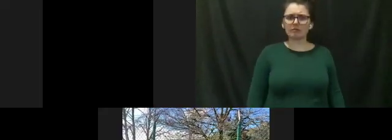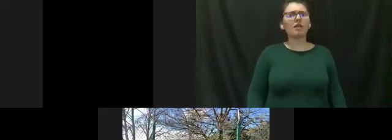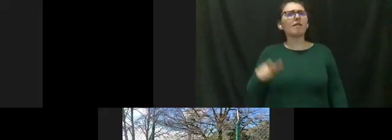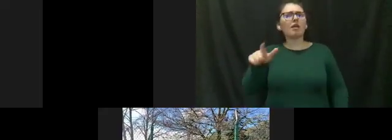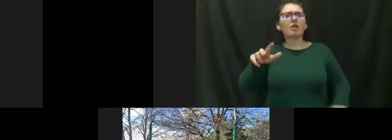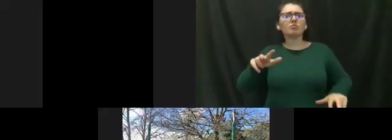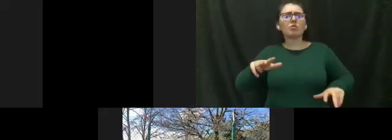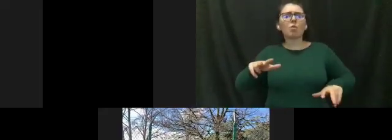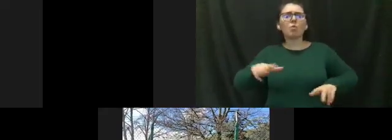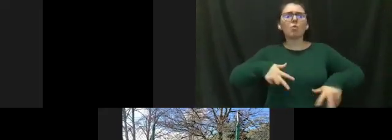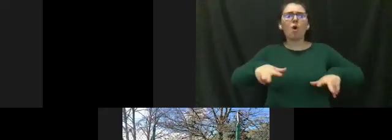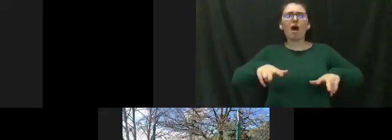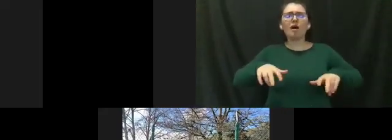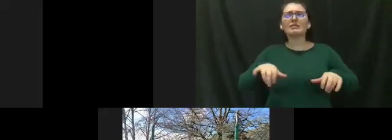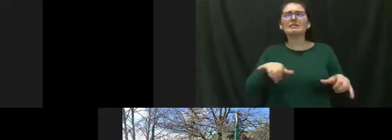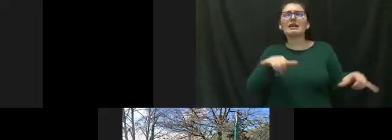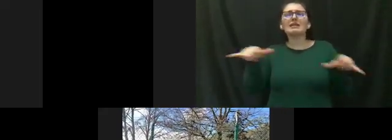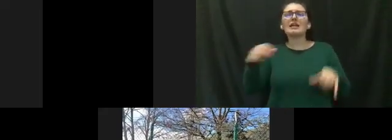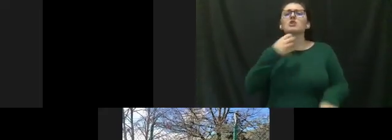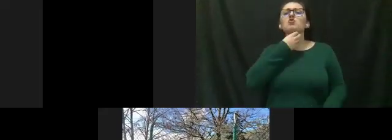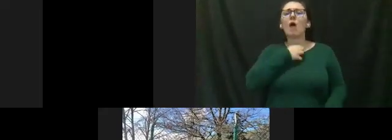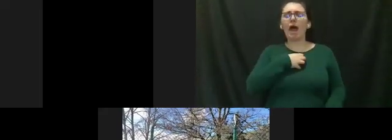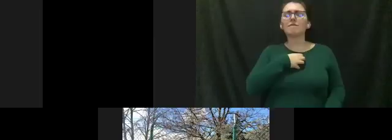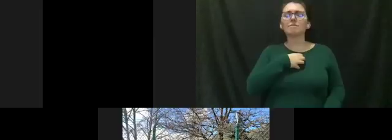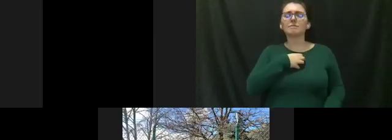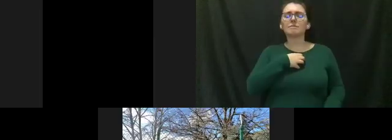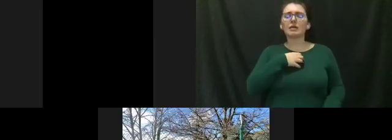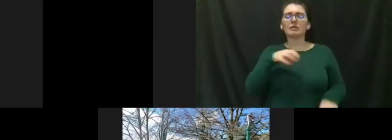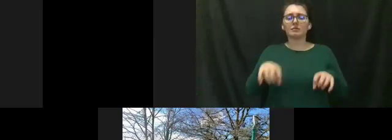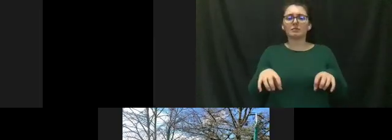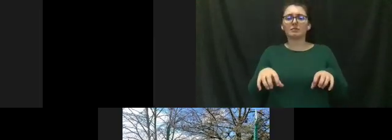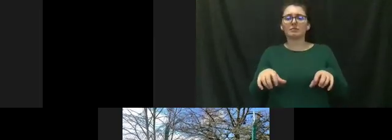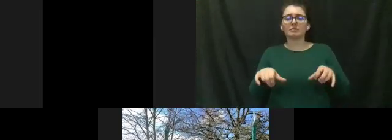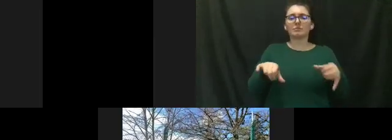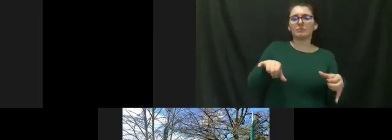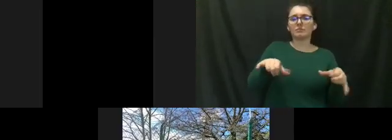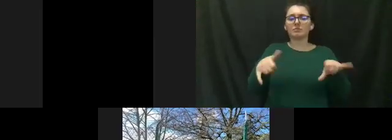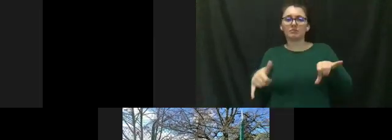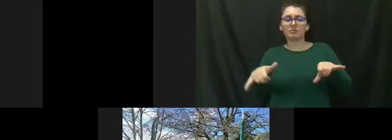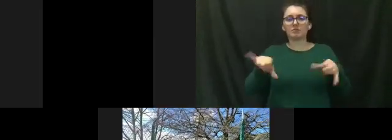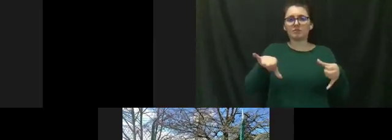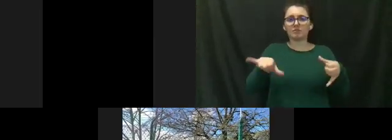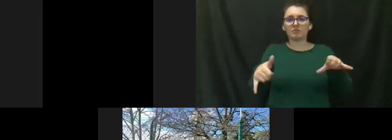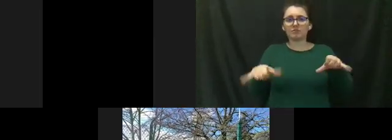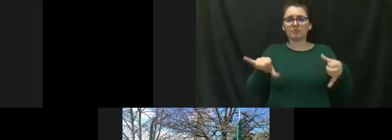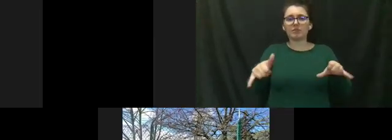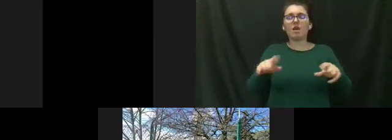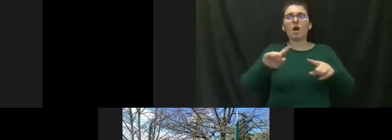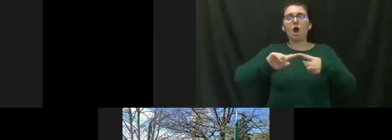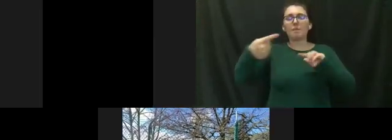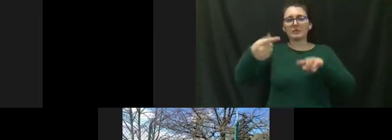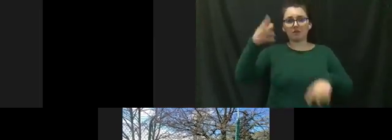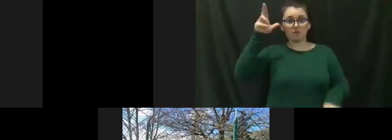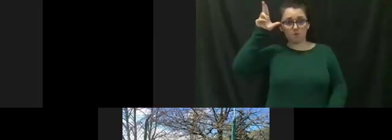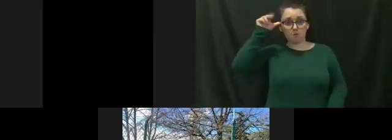like a giraffe, where like they walk the opposite Yes. way of a horse Right, does. right. So their trails are